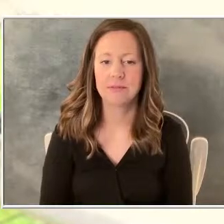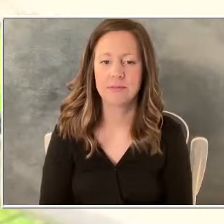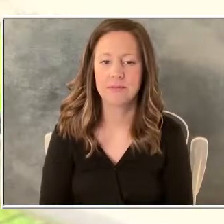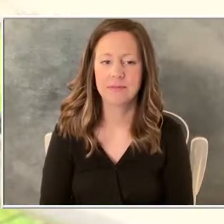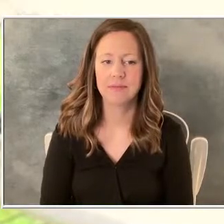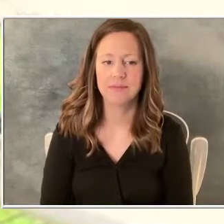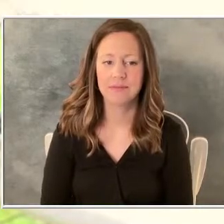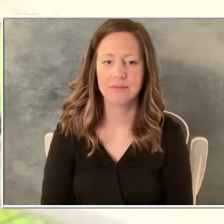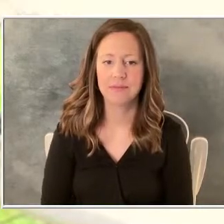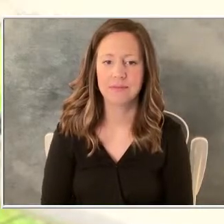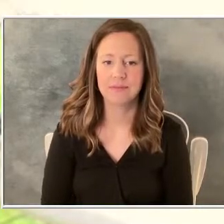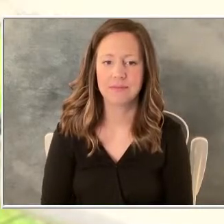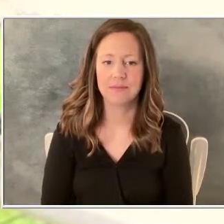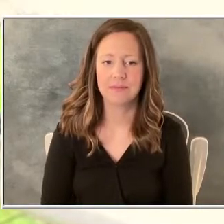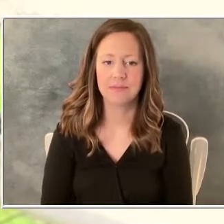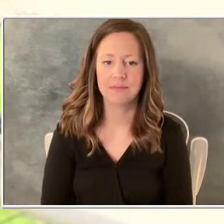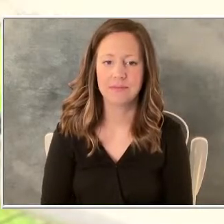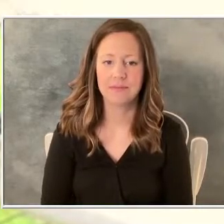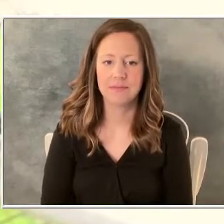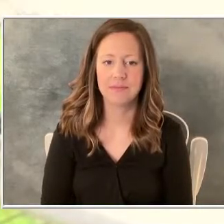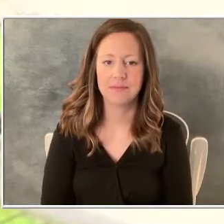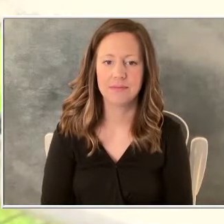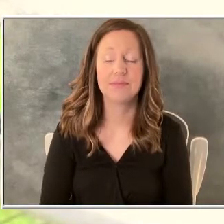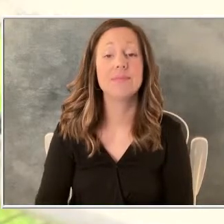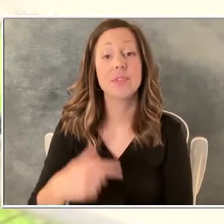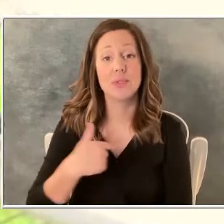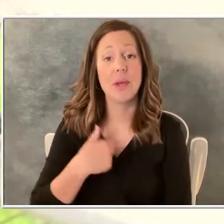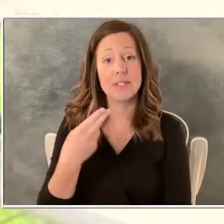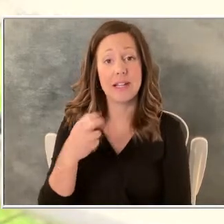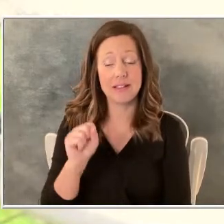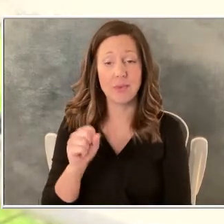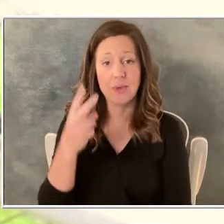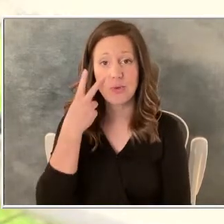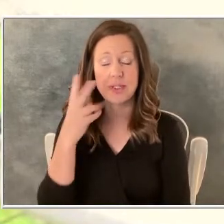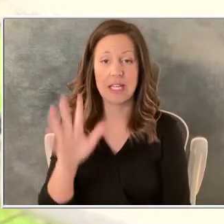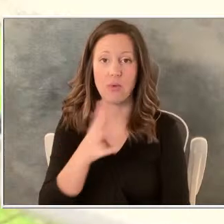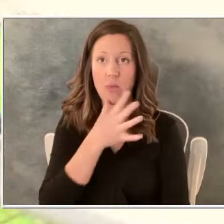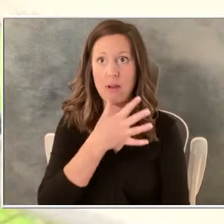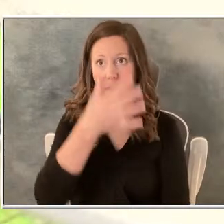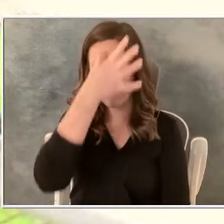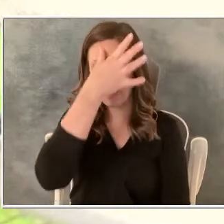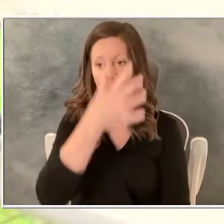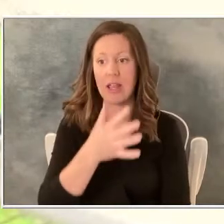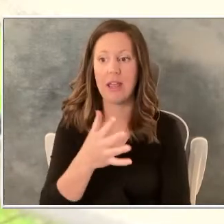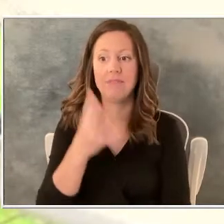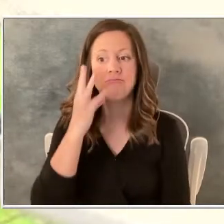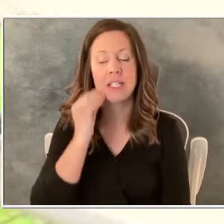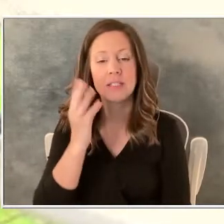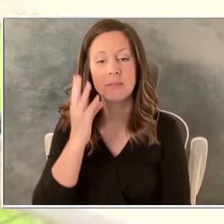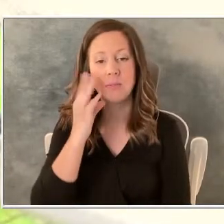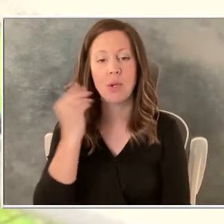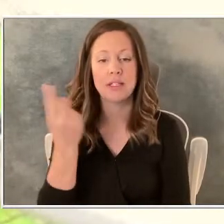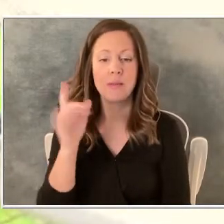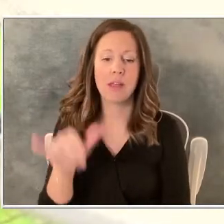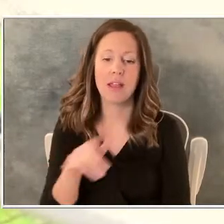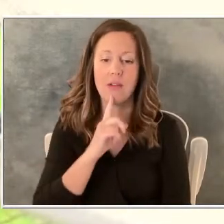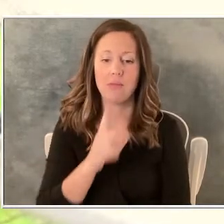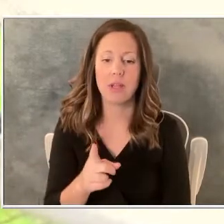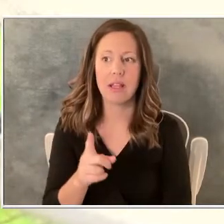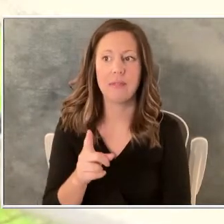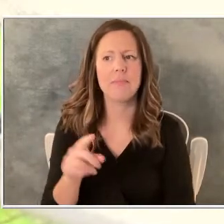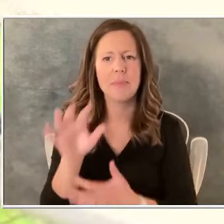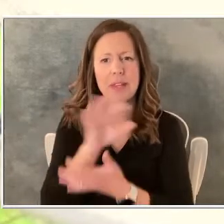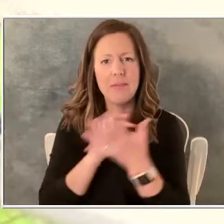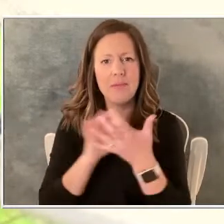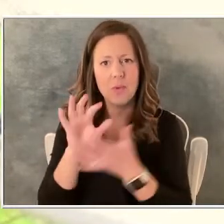You know, watching your parent, I was in high school, so watching your parent go through something like that is confusing and